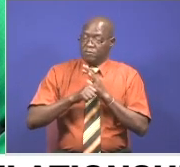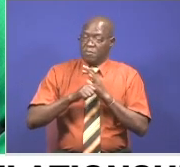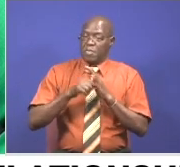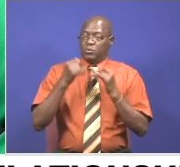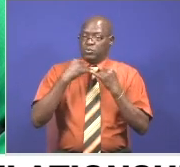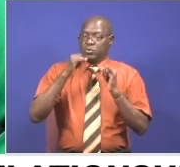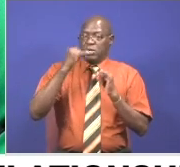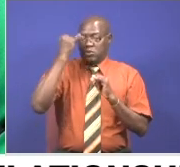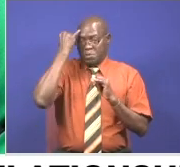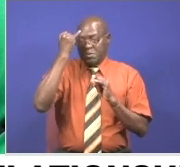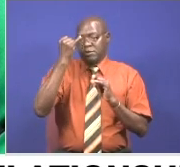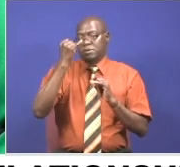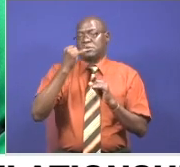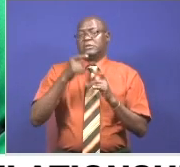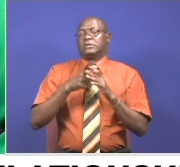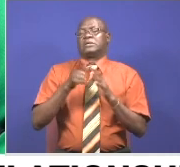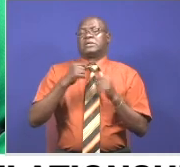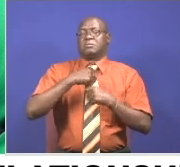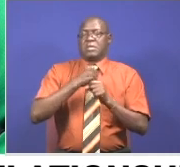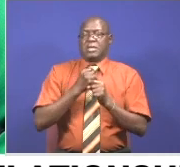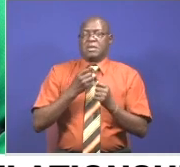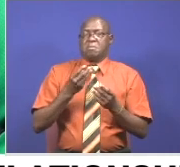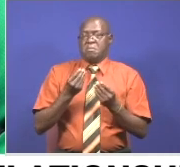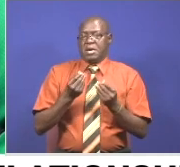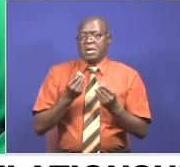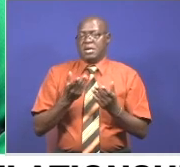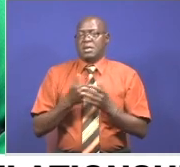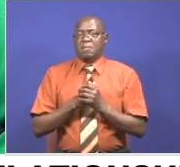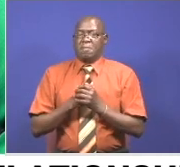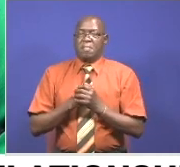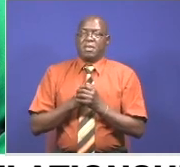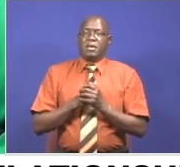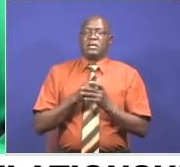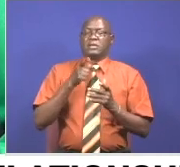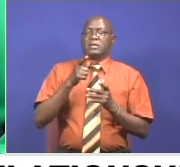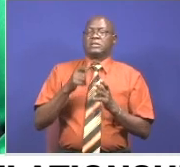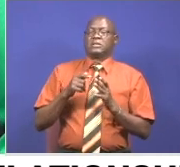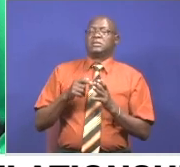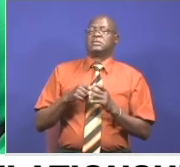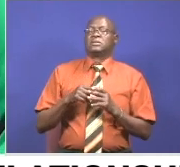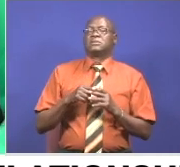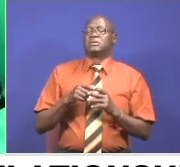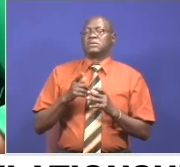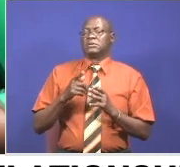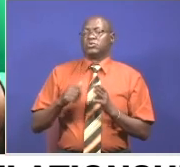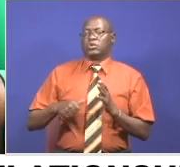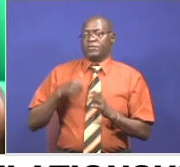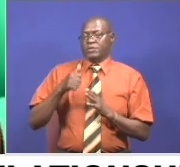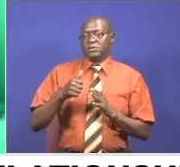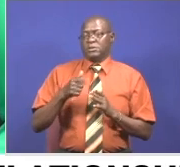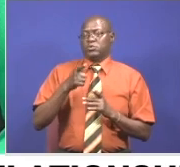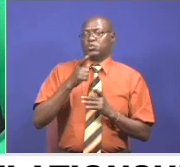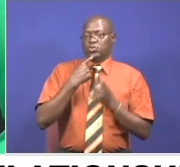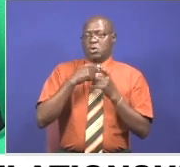imagine that you start making money and it only becomes yours, that is very selfish. Because when you're talking of a marriage, you're talking of an institution that brings